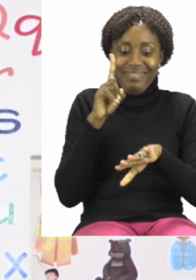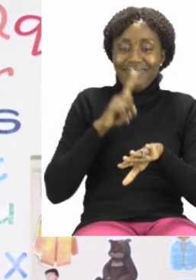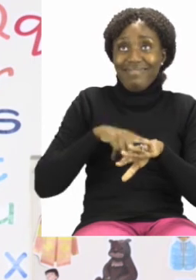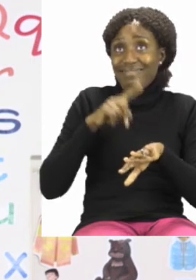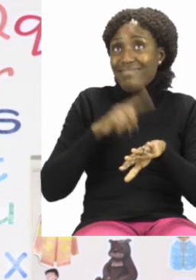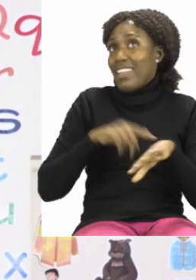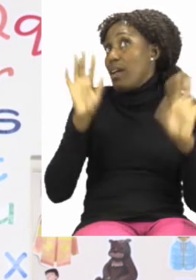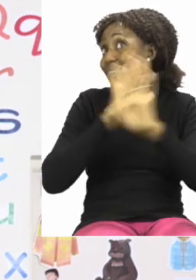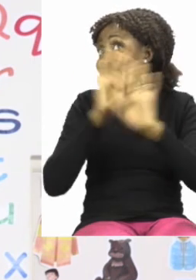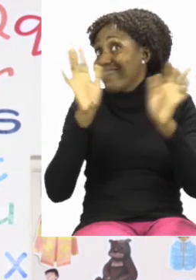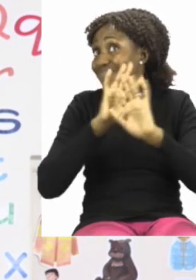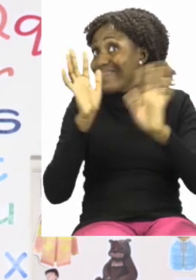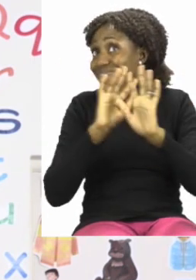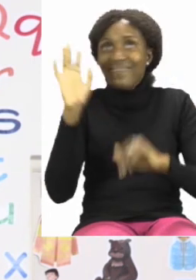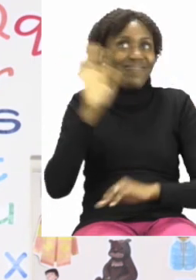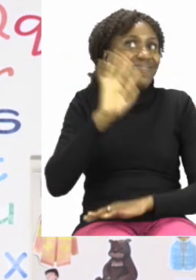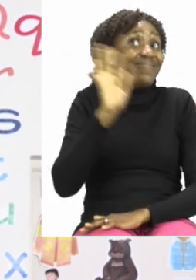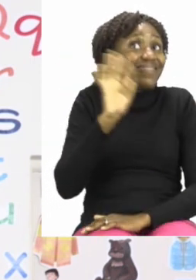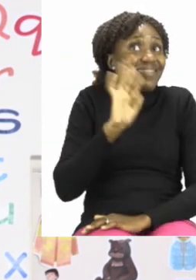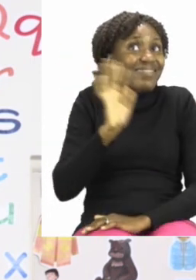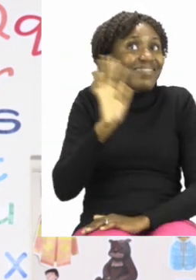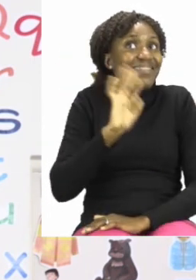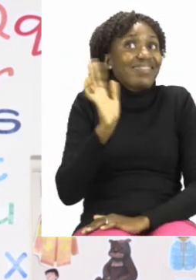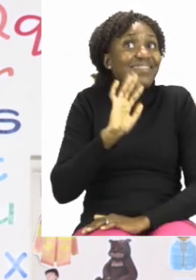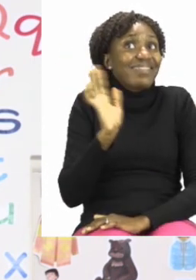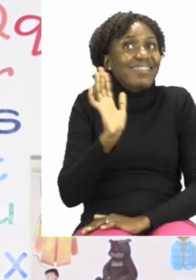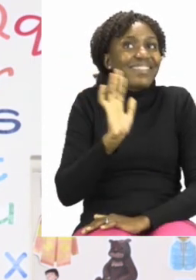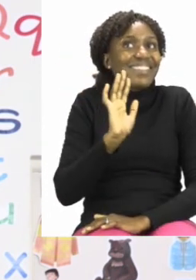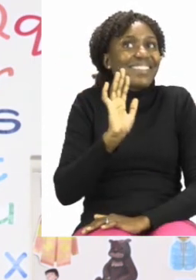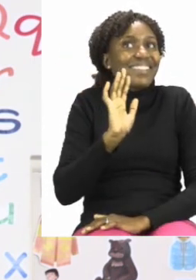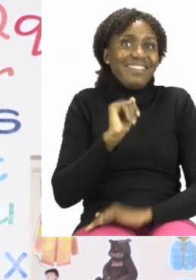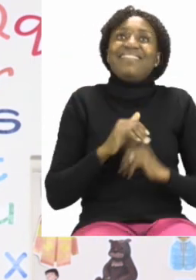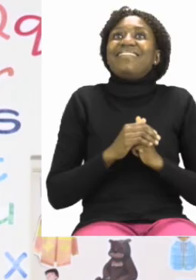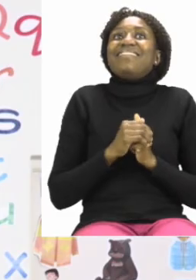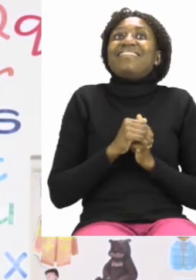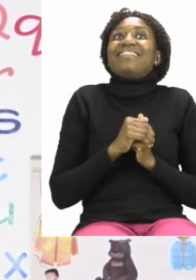goodbye. It's time to say goodbye.